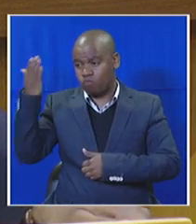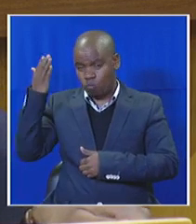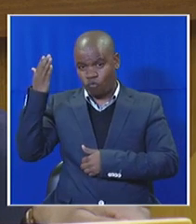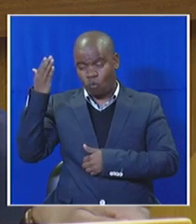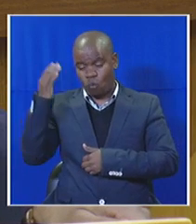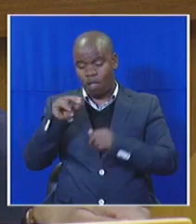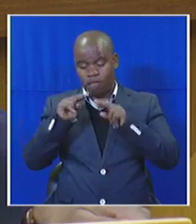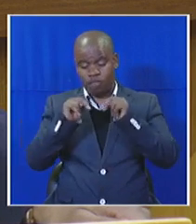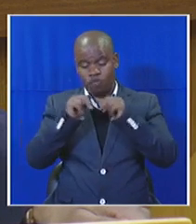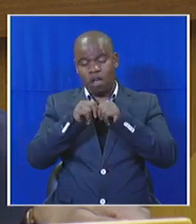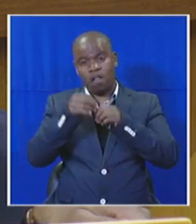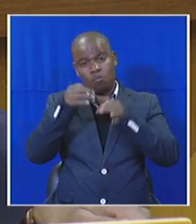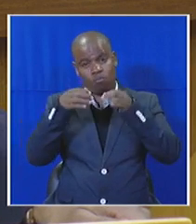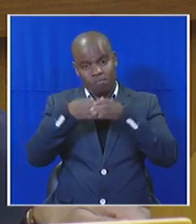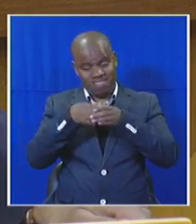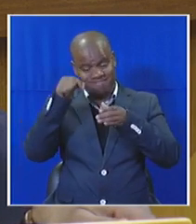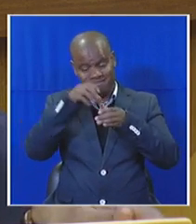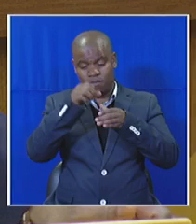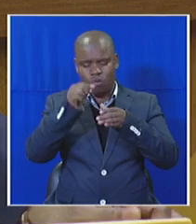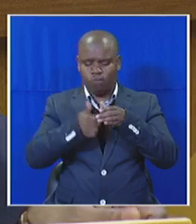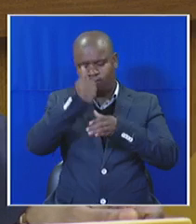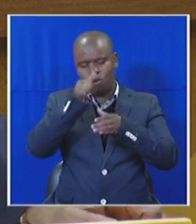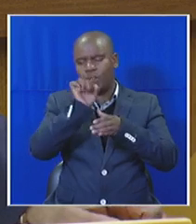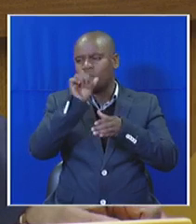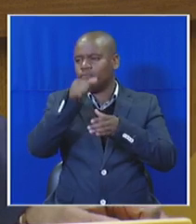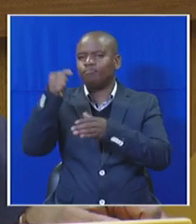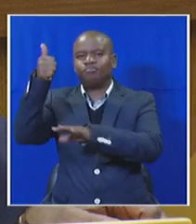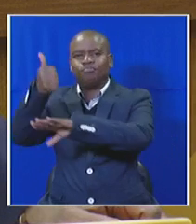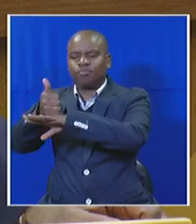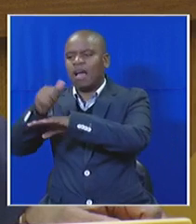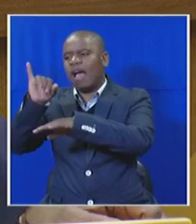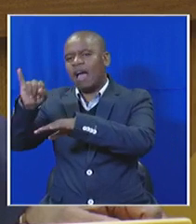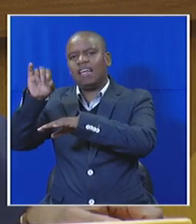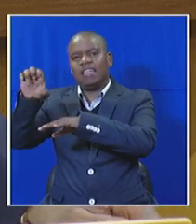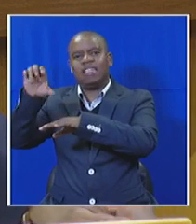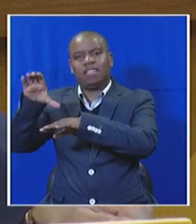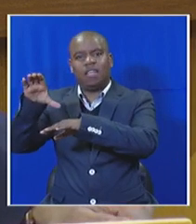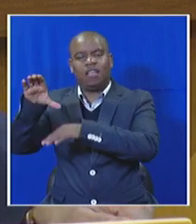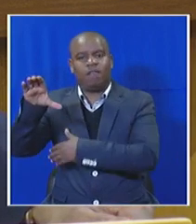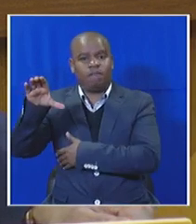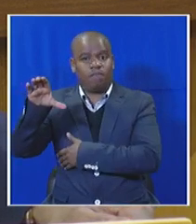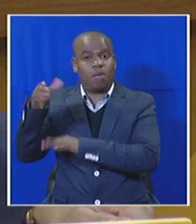Nobody complained. Brunette